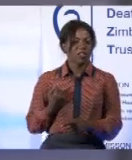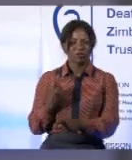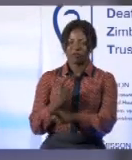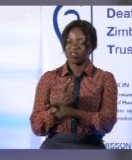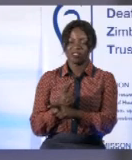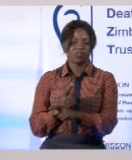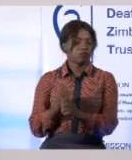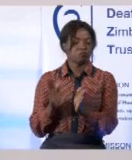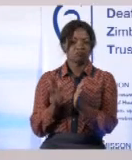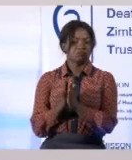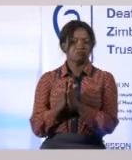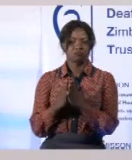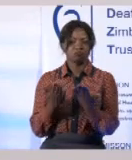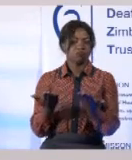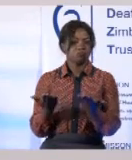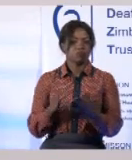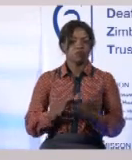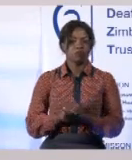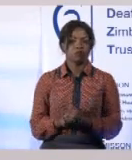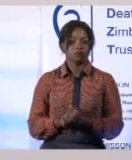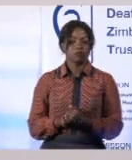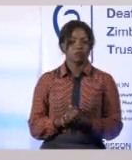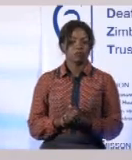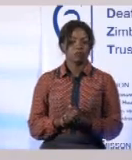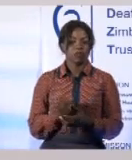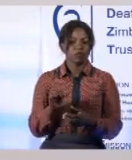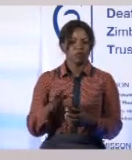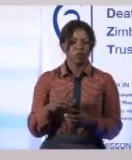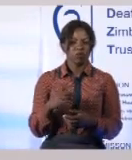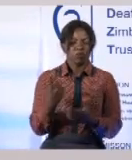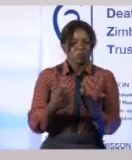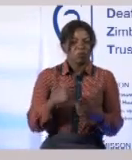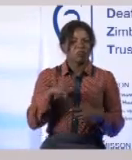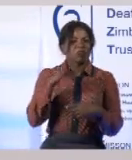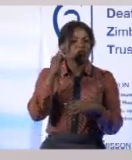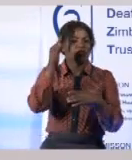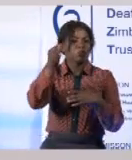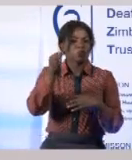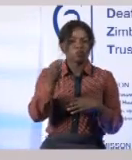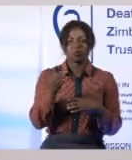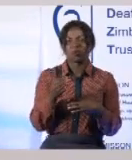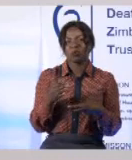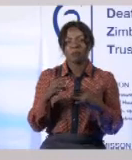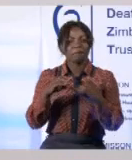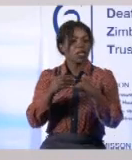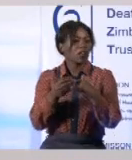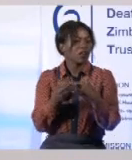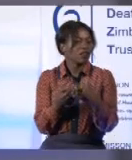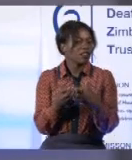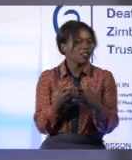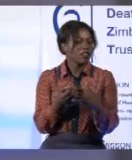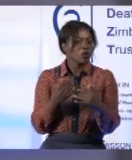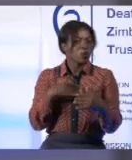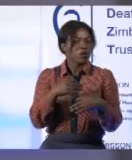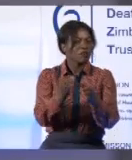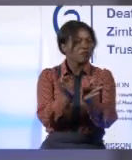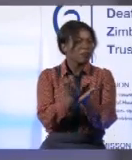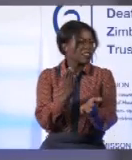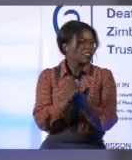have. You don't plan to settle down one day? You don't aspire, you don't desire to have a family of your own?